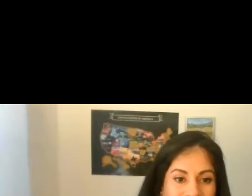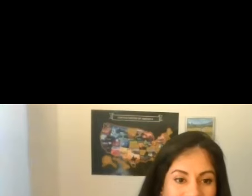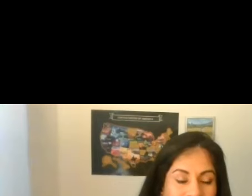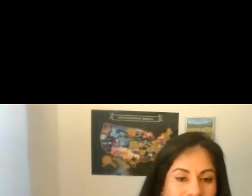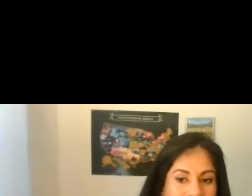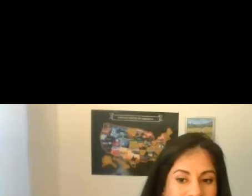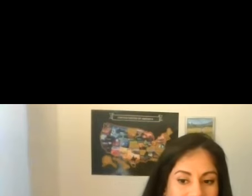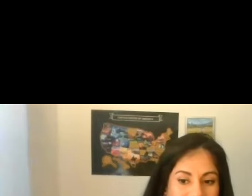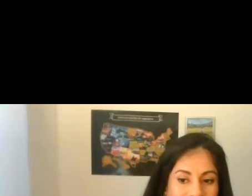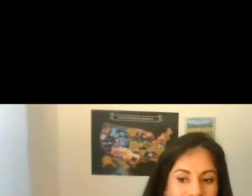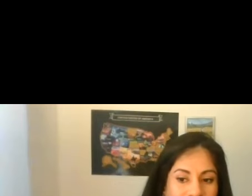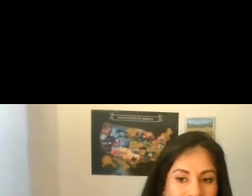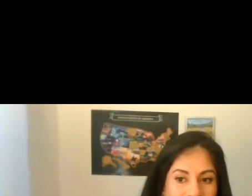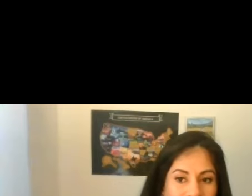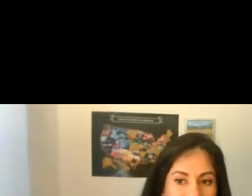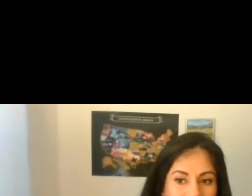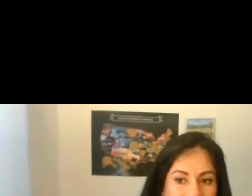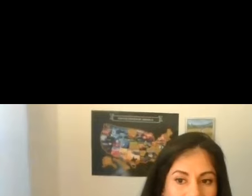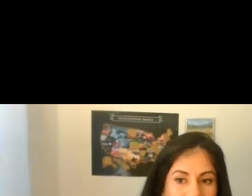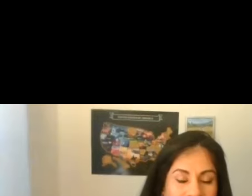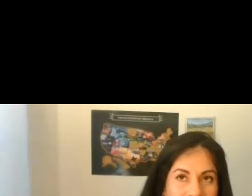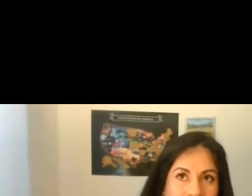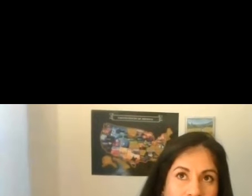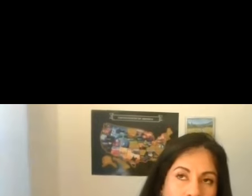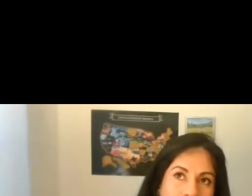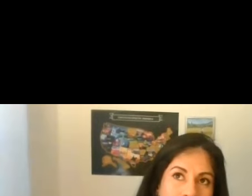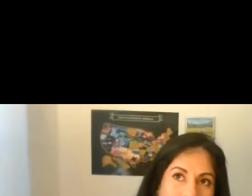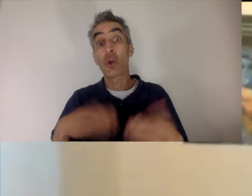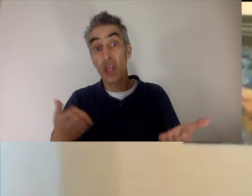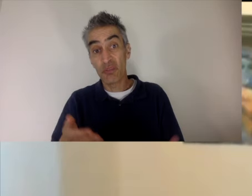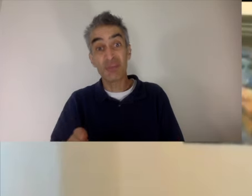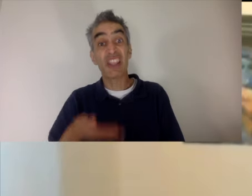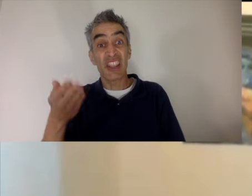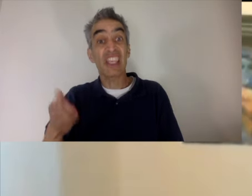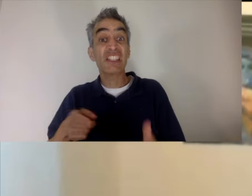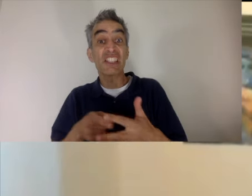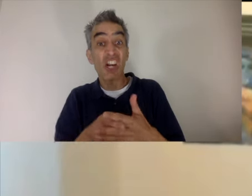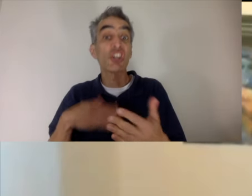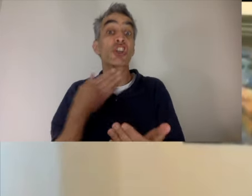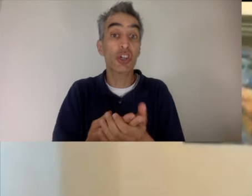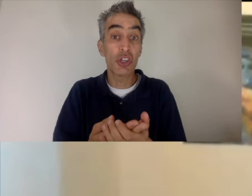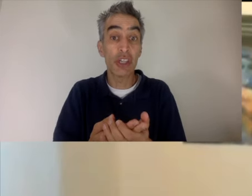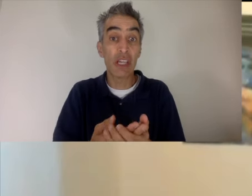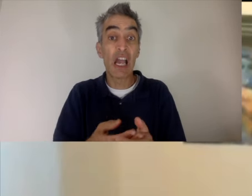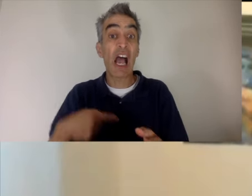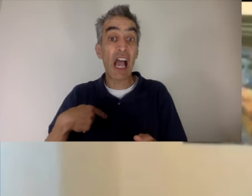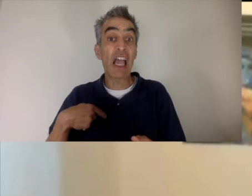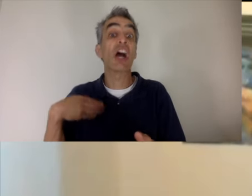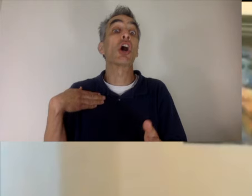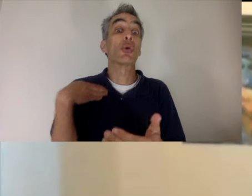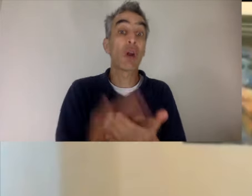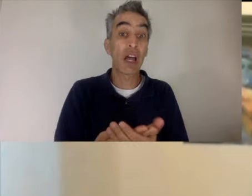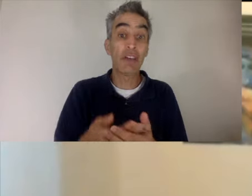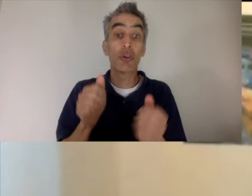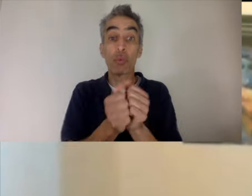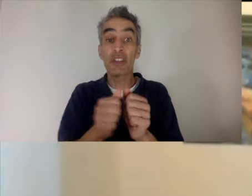you. What went according to plan during the race? Yeah, so I think from the start, things were, you